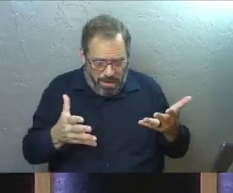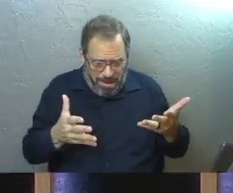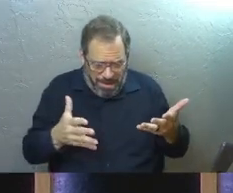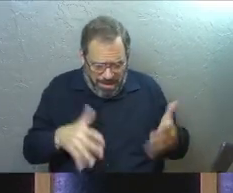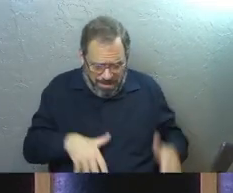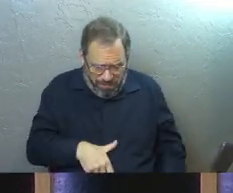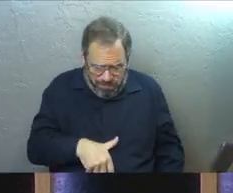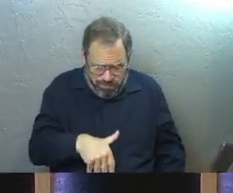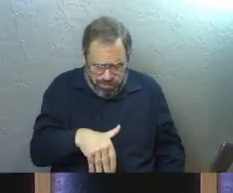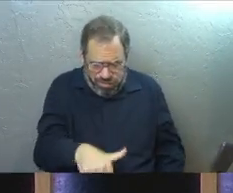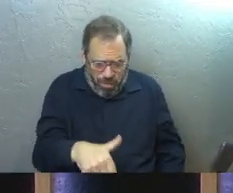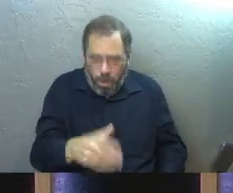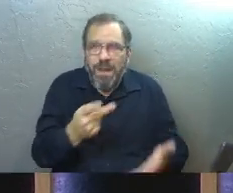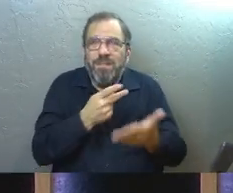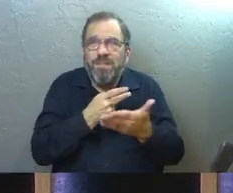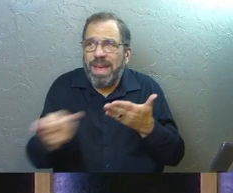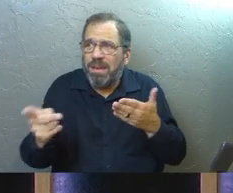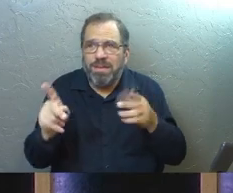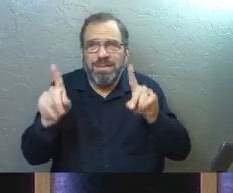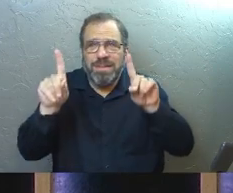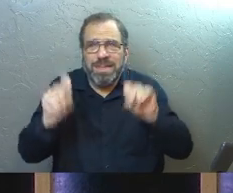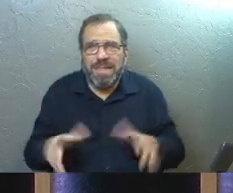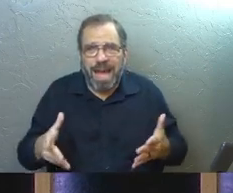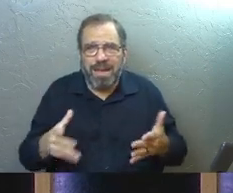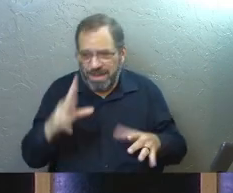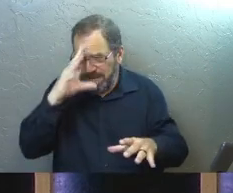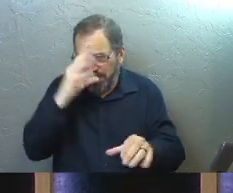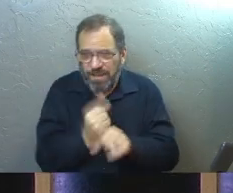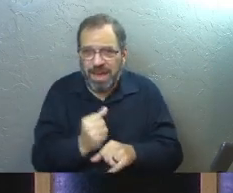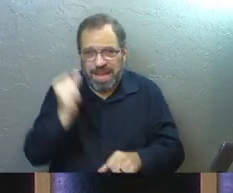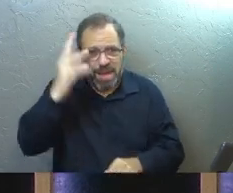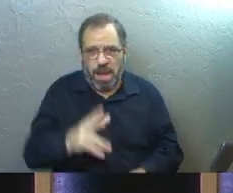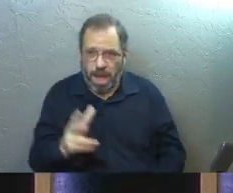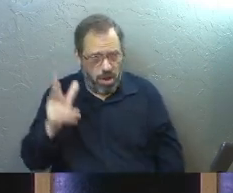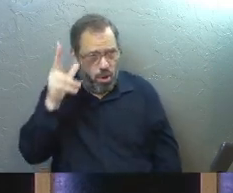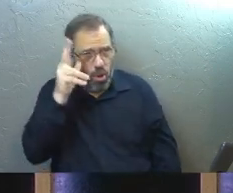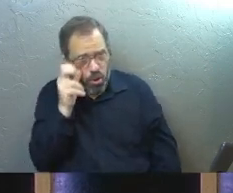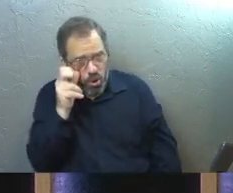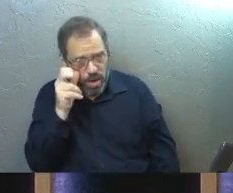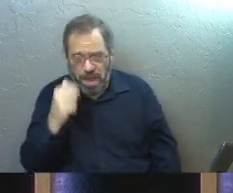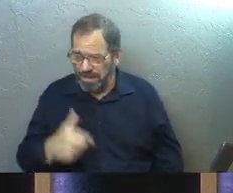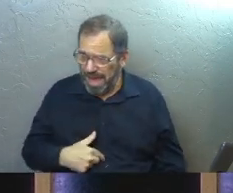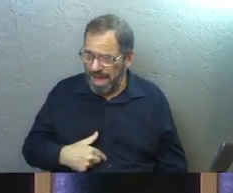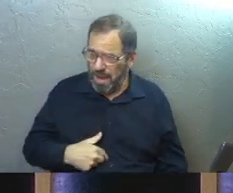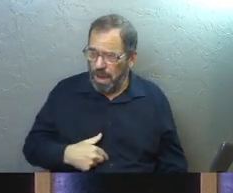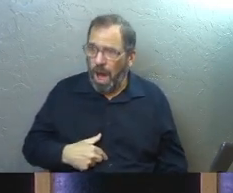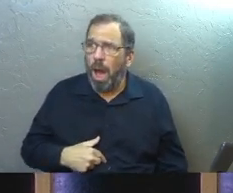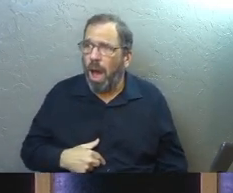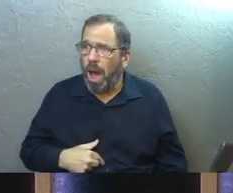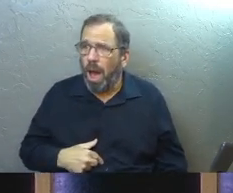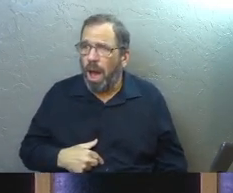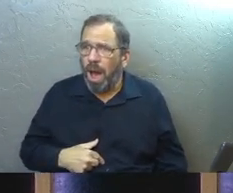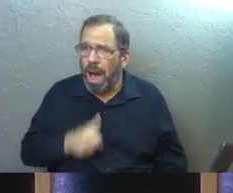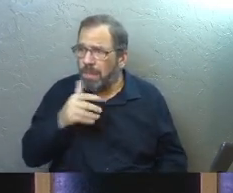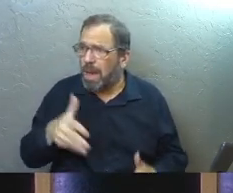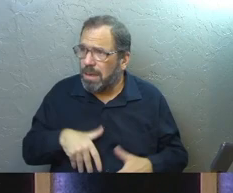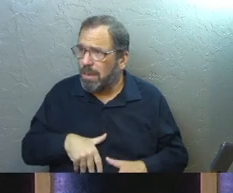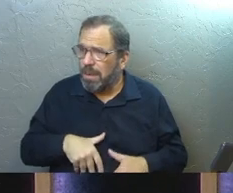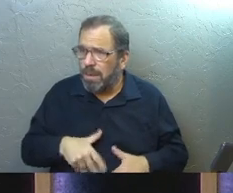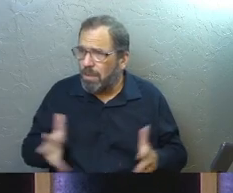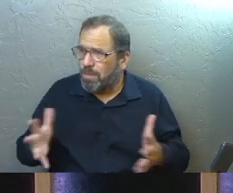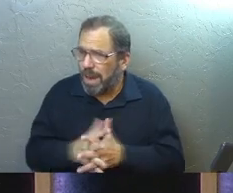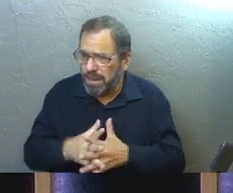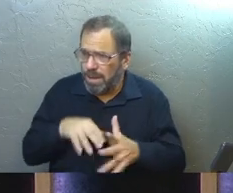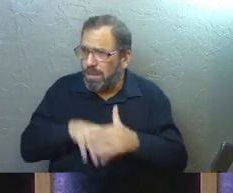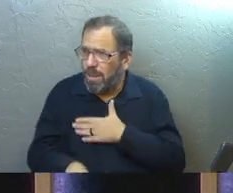she just may have failed the faith test. She's afraid that God may have heard her, and now she's not going to get what she needs. That God may